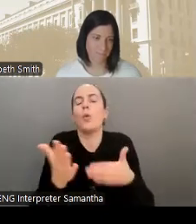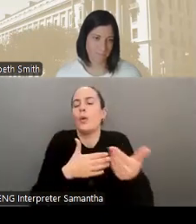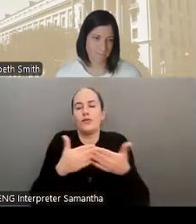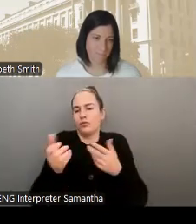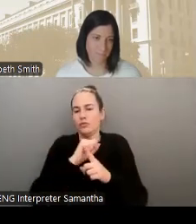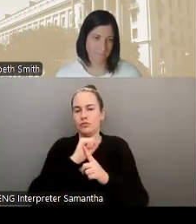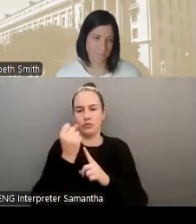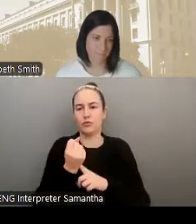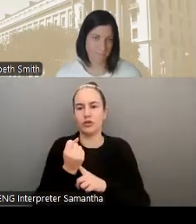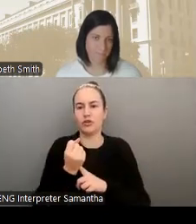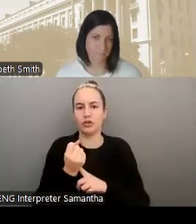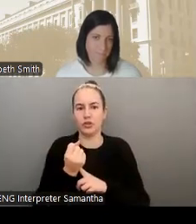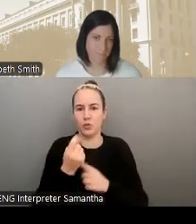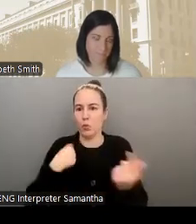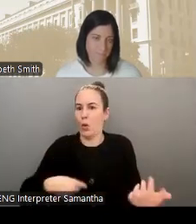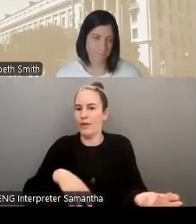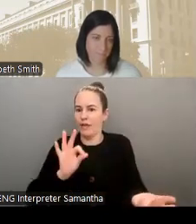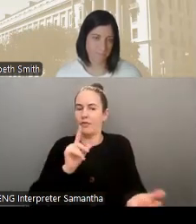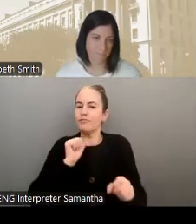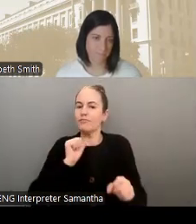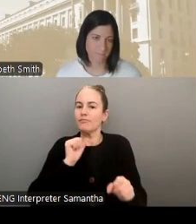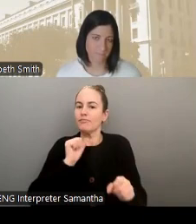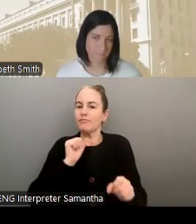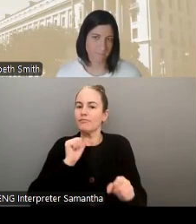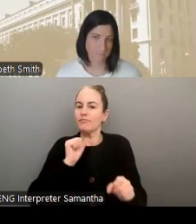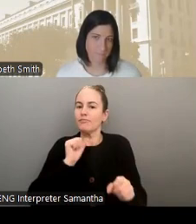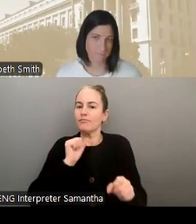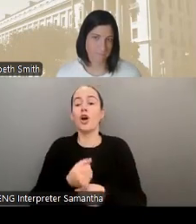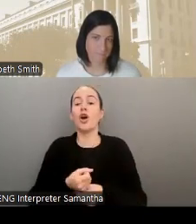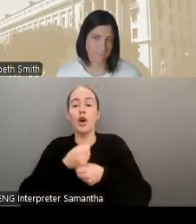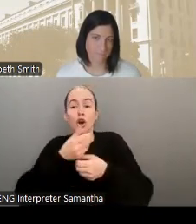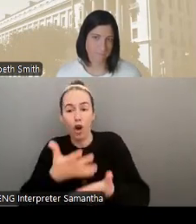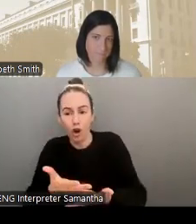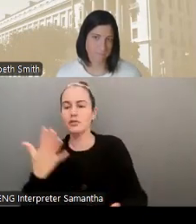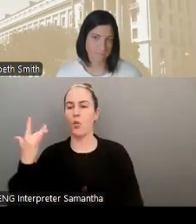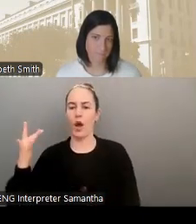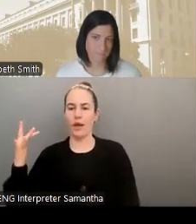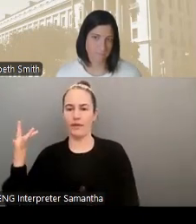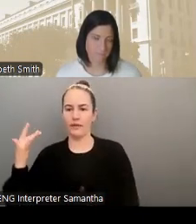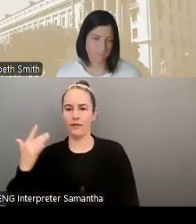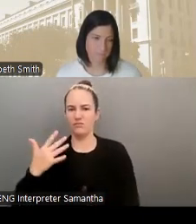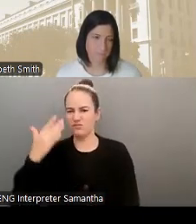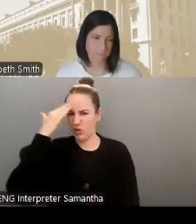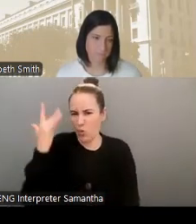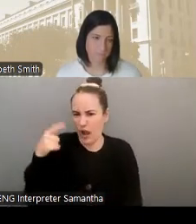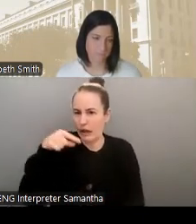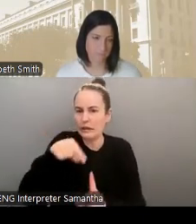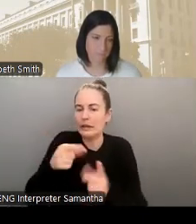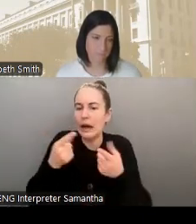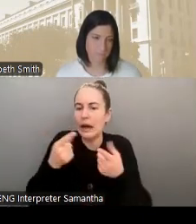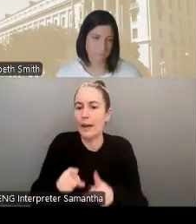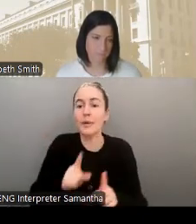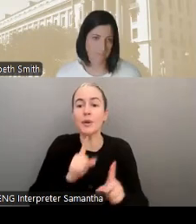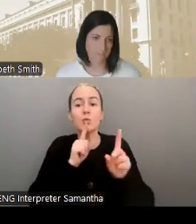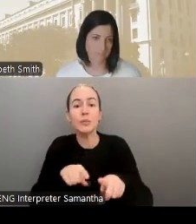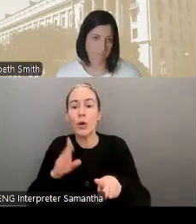what is, what we found. The cause is going to be why. We want to figure out why this happened. Your reports were submitted late.